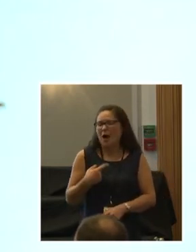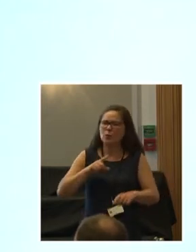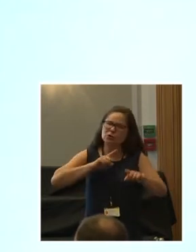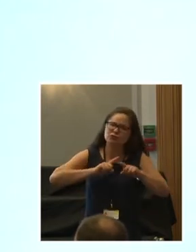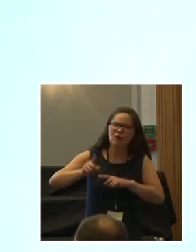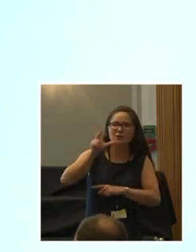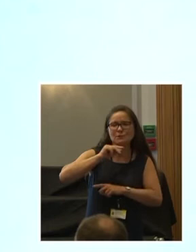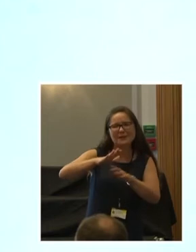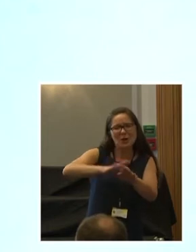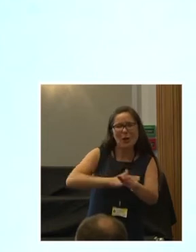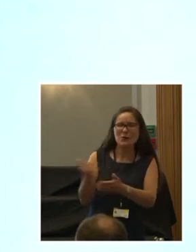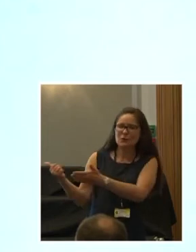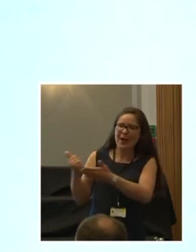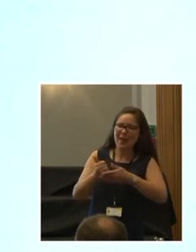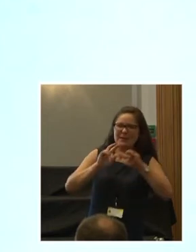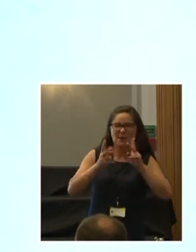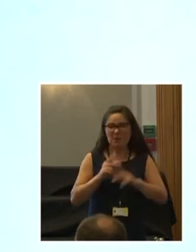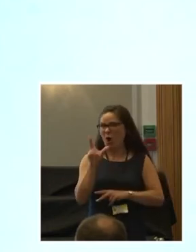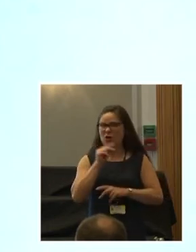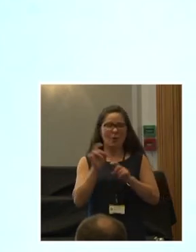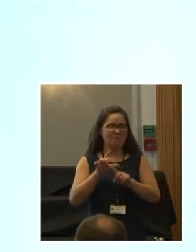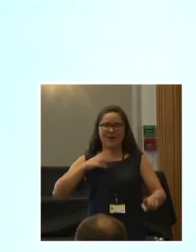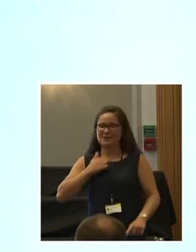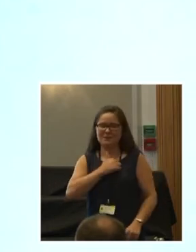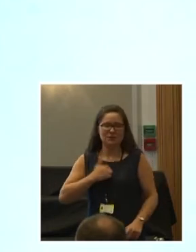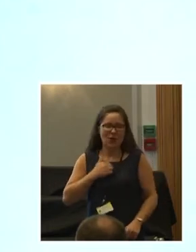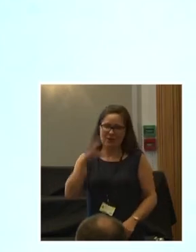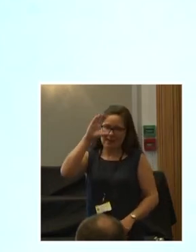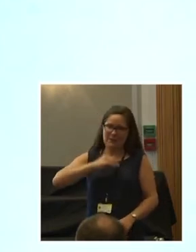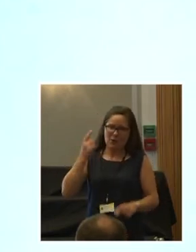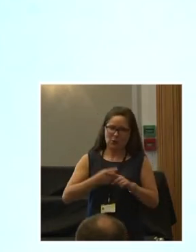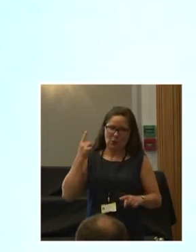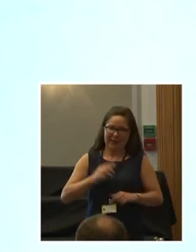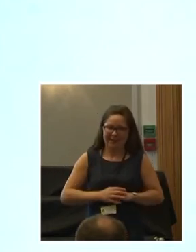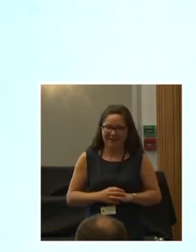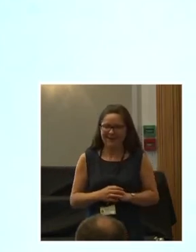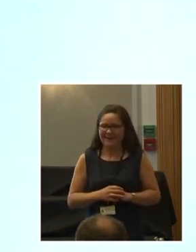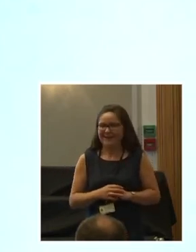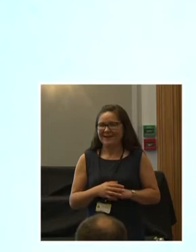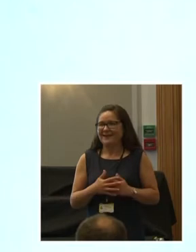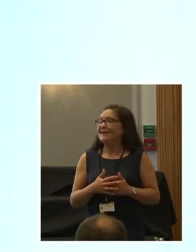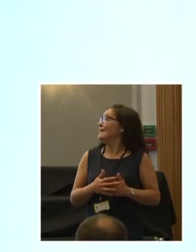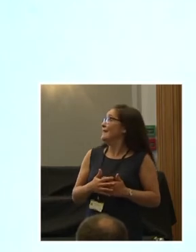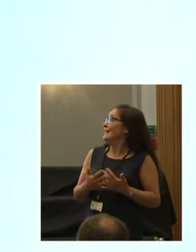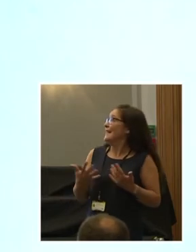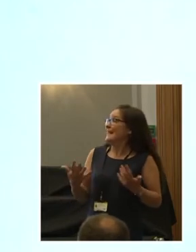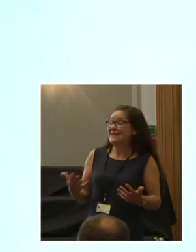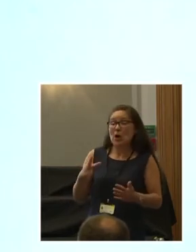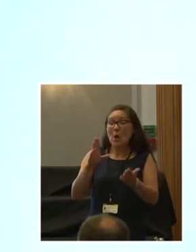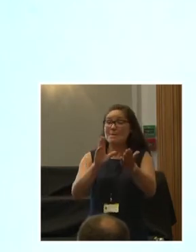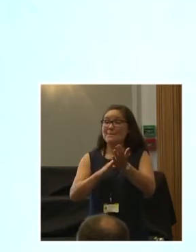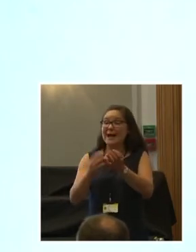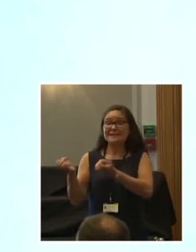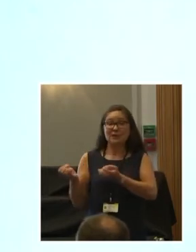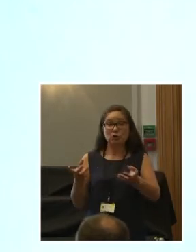for the interpreters. Apologies, I do talk quickly. Don't worry if it's too quick. So, as Matt kindly said, friend of Retina